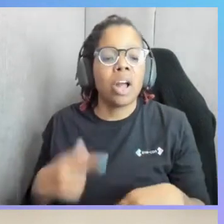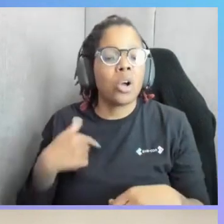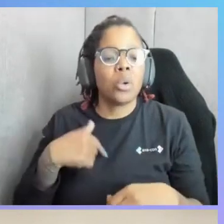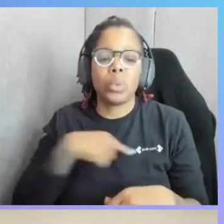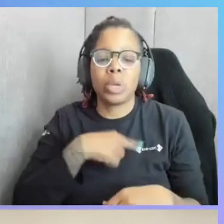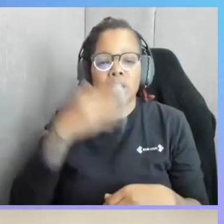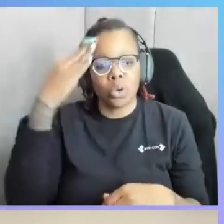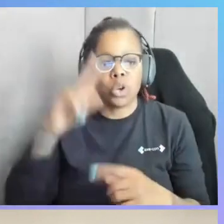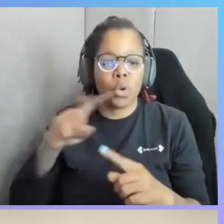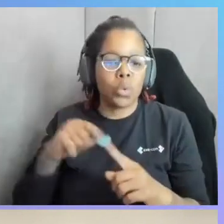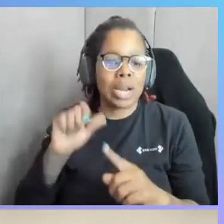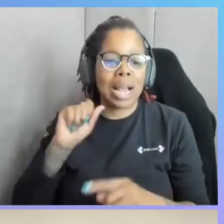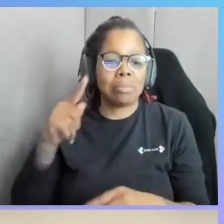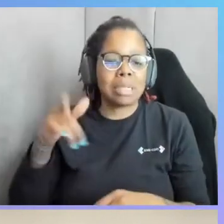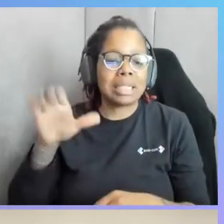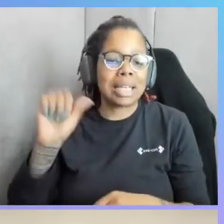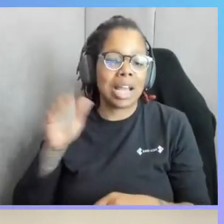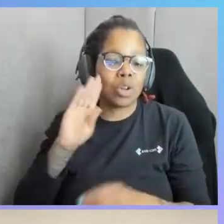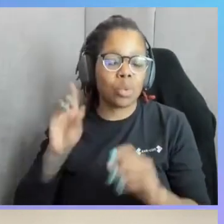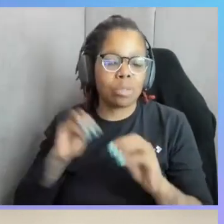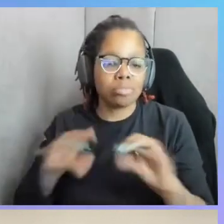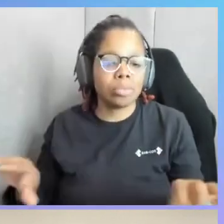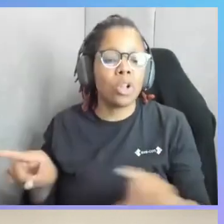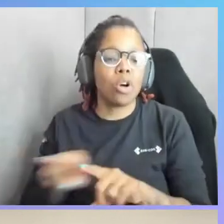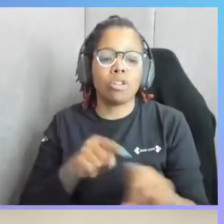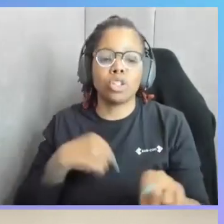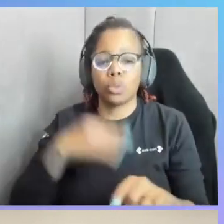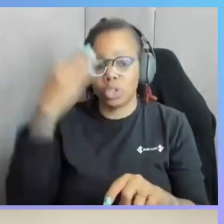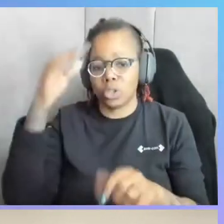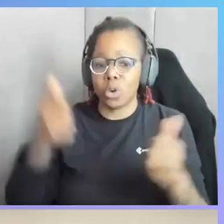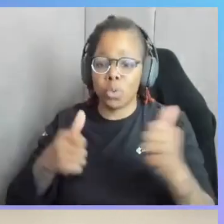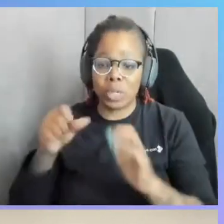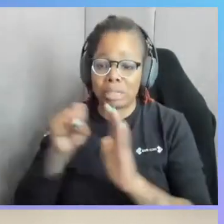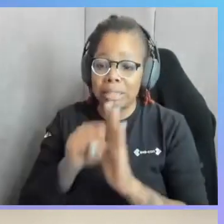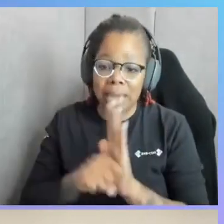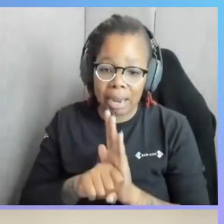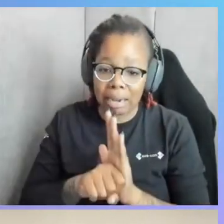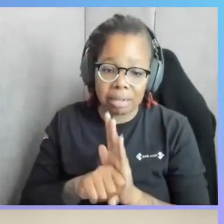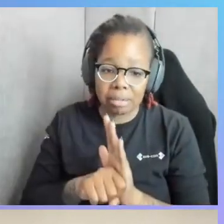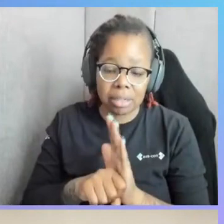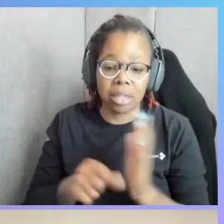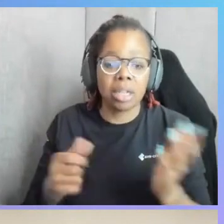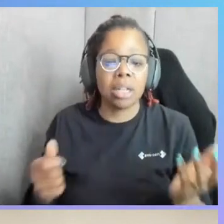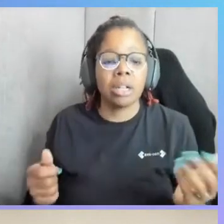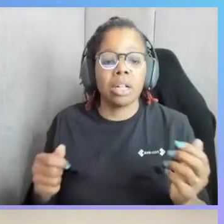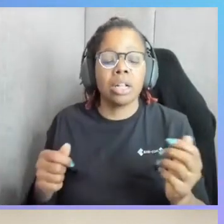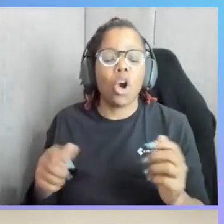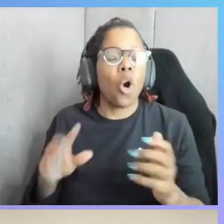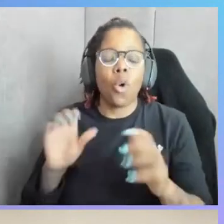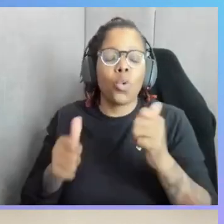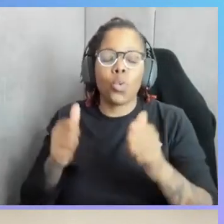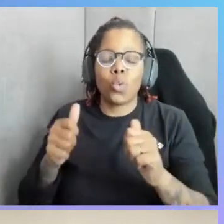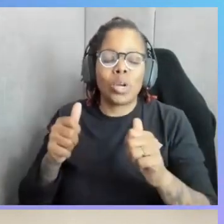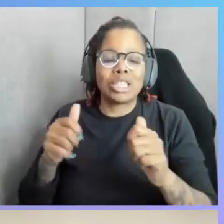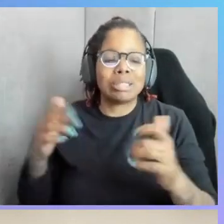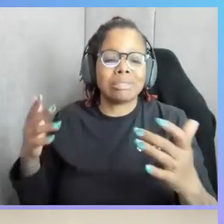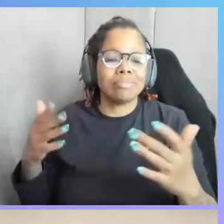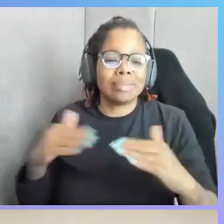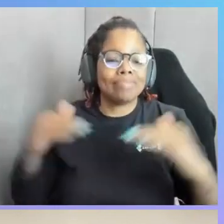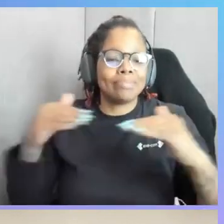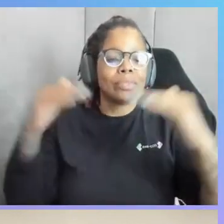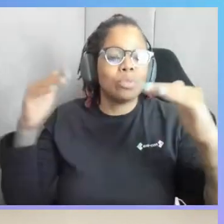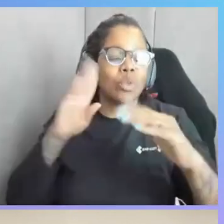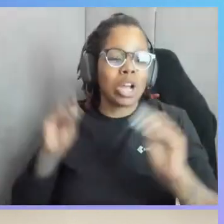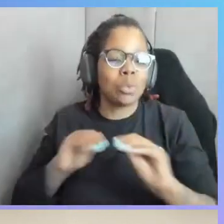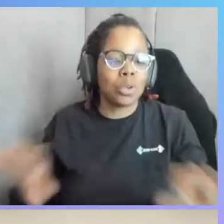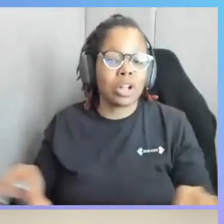formally come out, nor do we know what state it's going to come out in. So this information may change a little bit or a lot over the coming